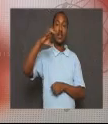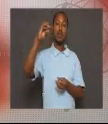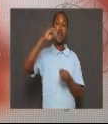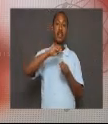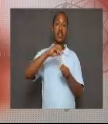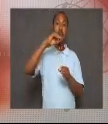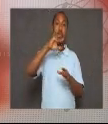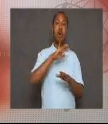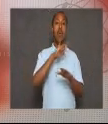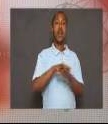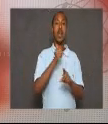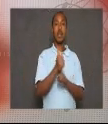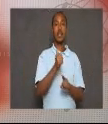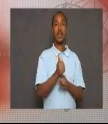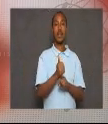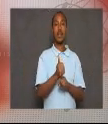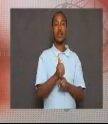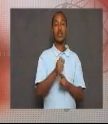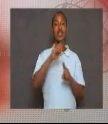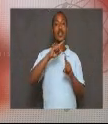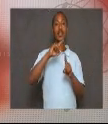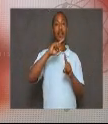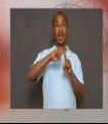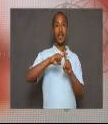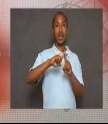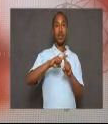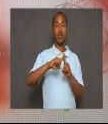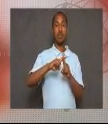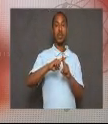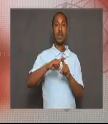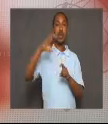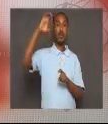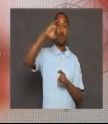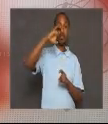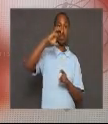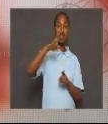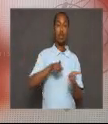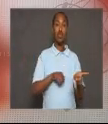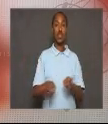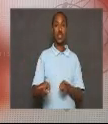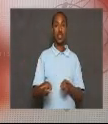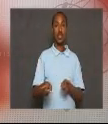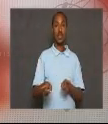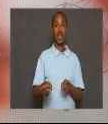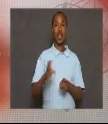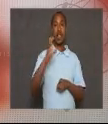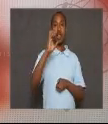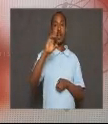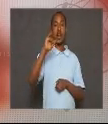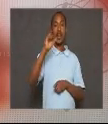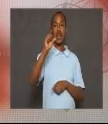metal, its cations will be forced to change positions while the crystal